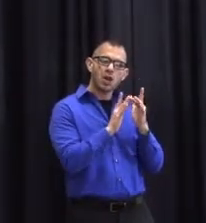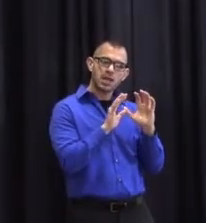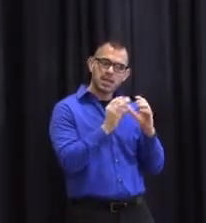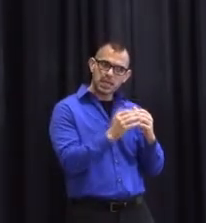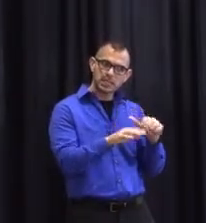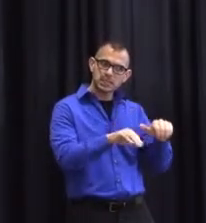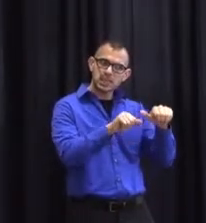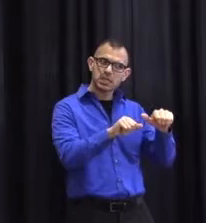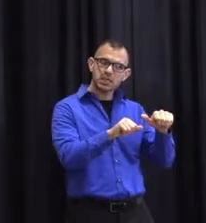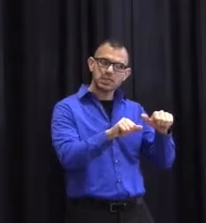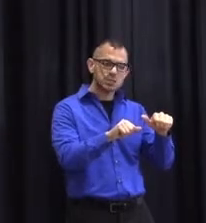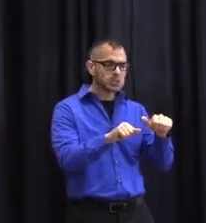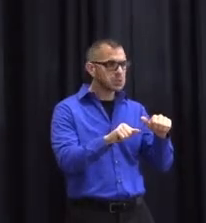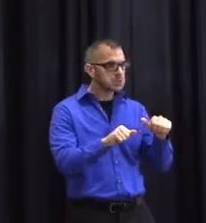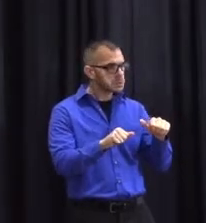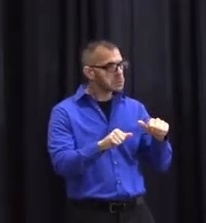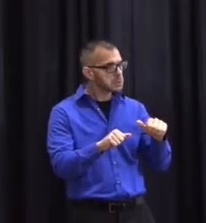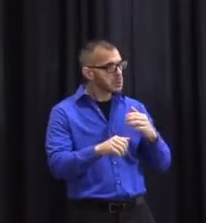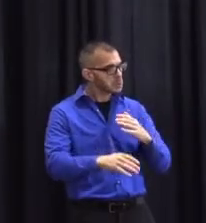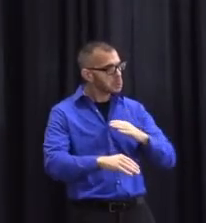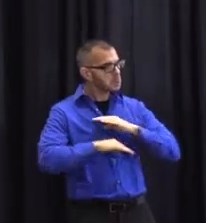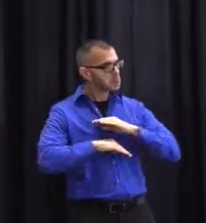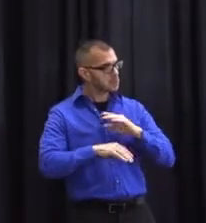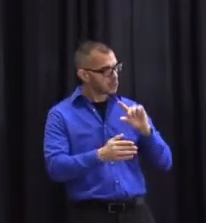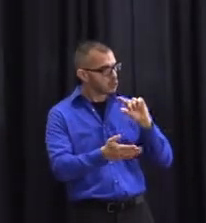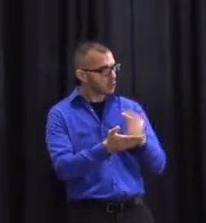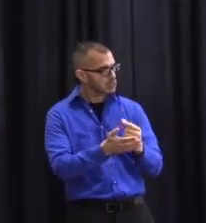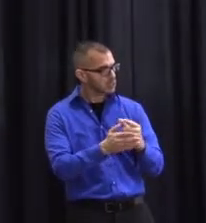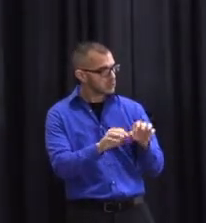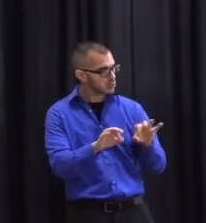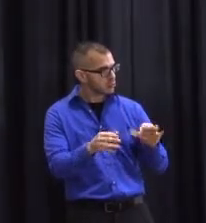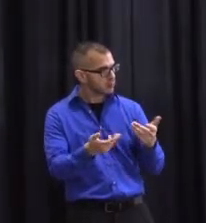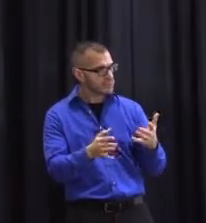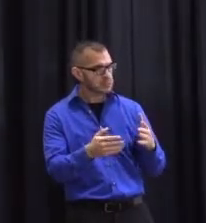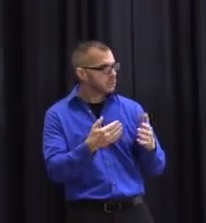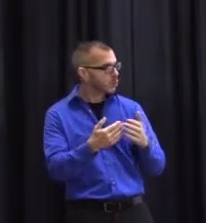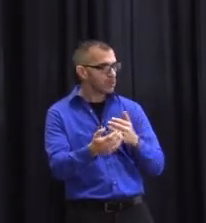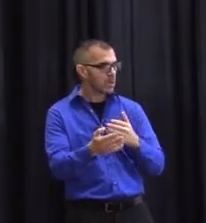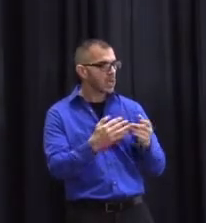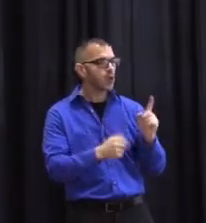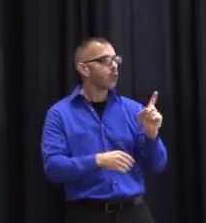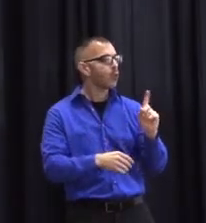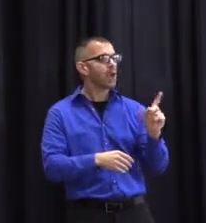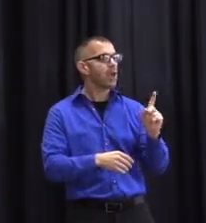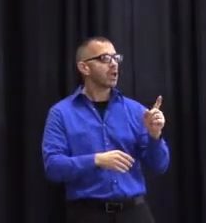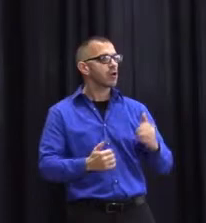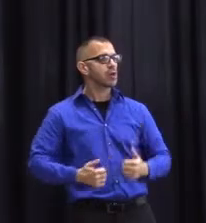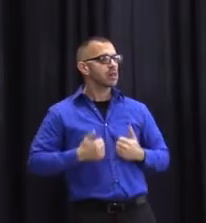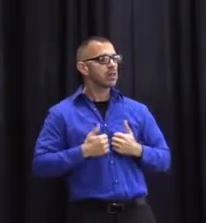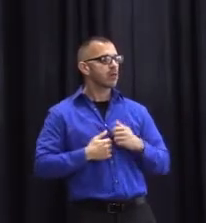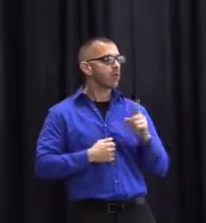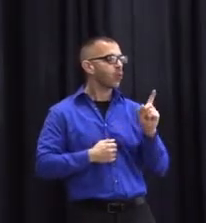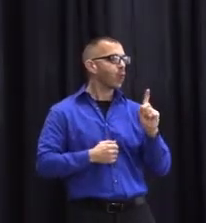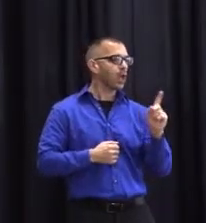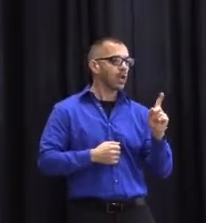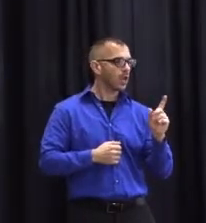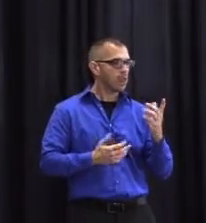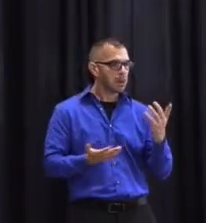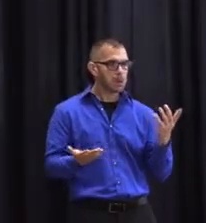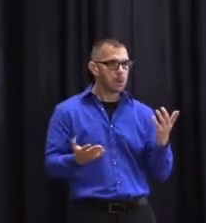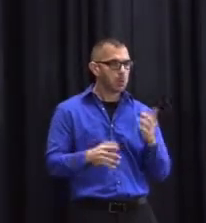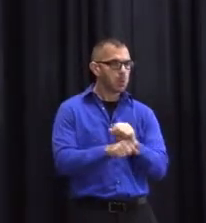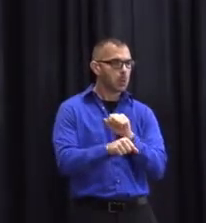courses, she would have been able to finish her degree no matter where she lived and no matter where